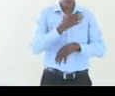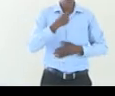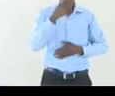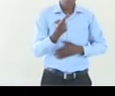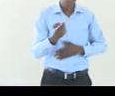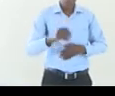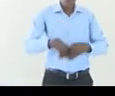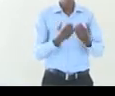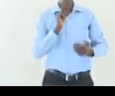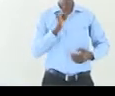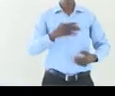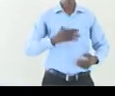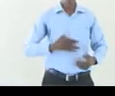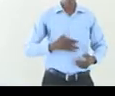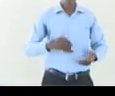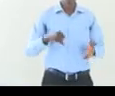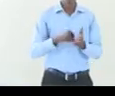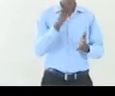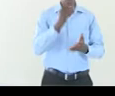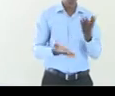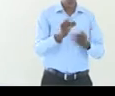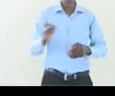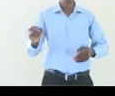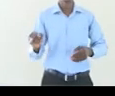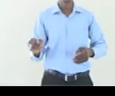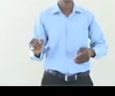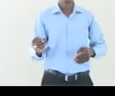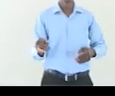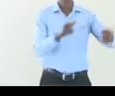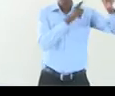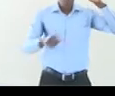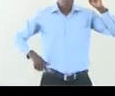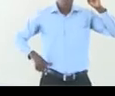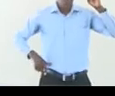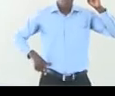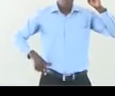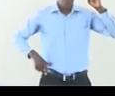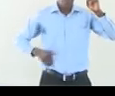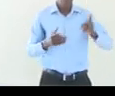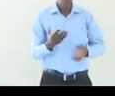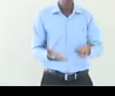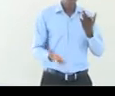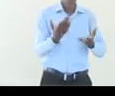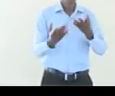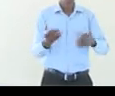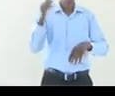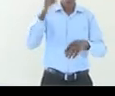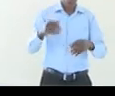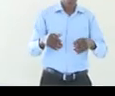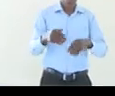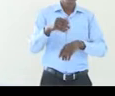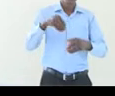already. Lord, kindle the fire of your love in our hearts. Kindle zeal